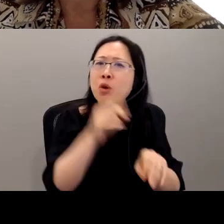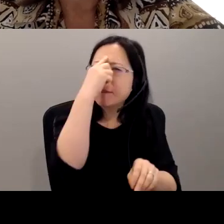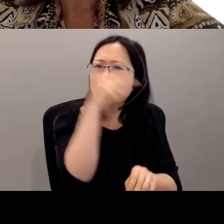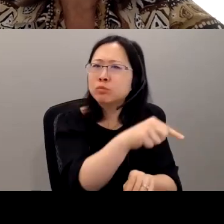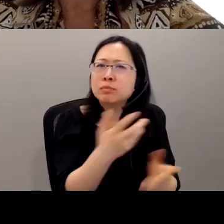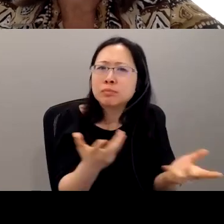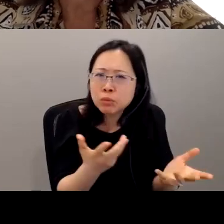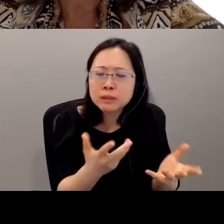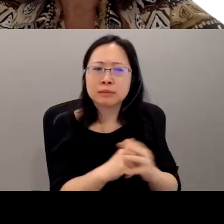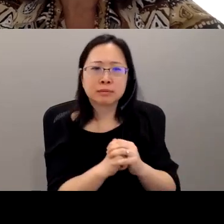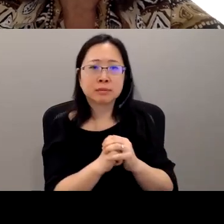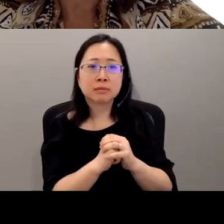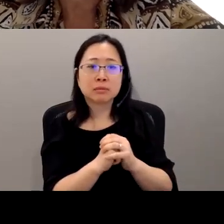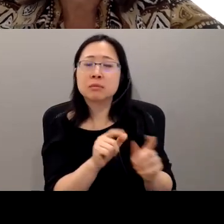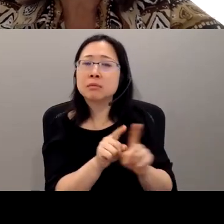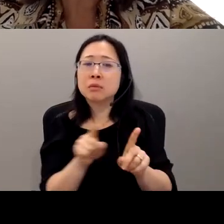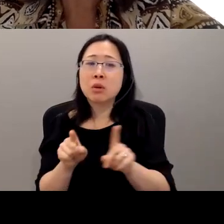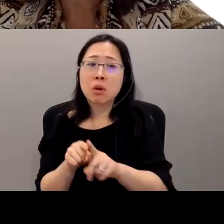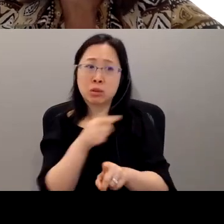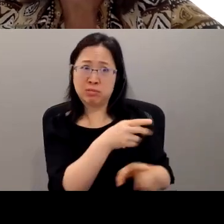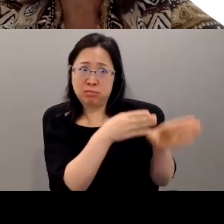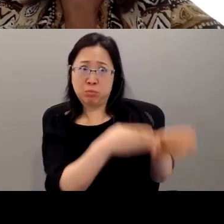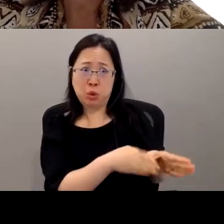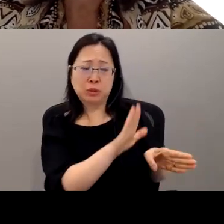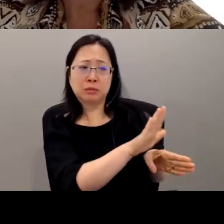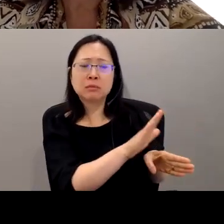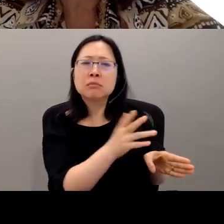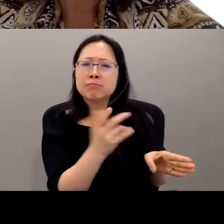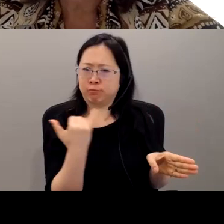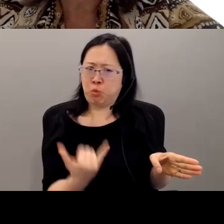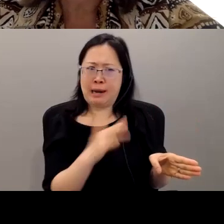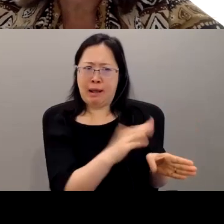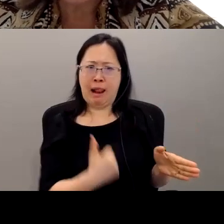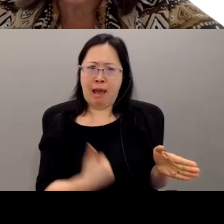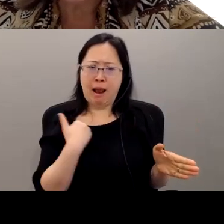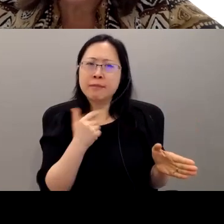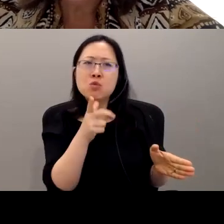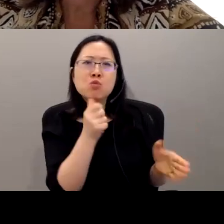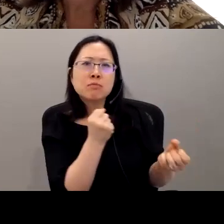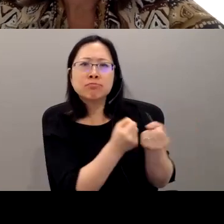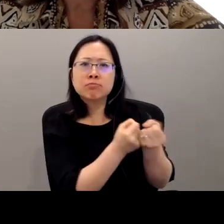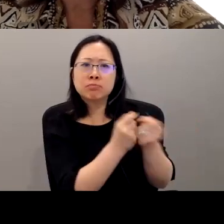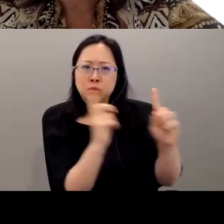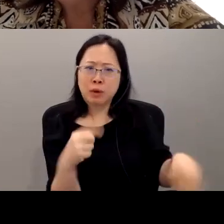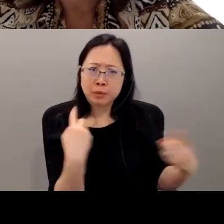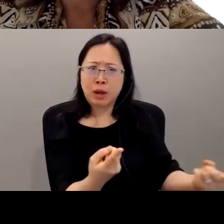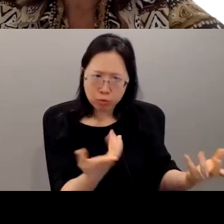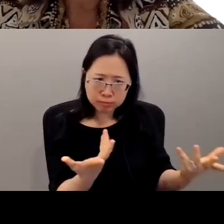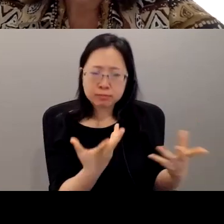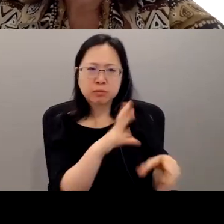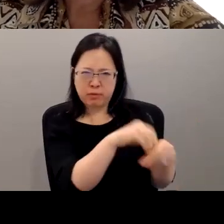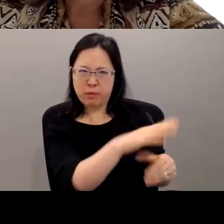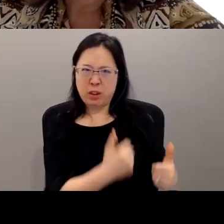their lives that are currently assisting them in making those decisions. We have found